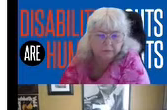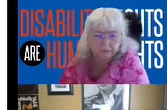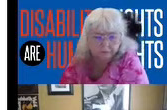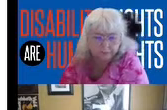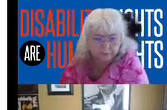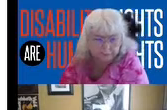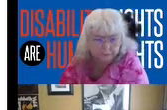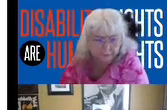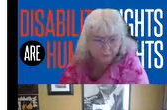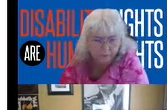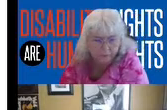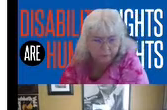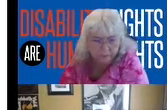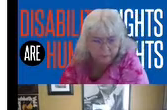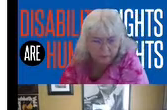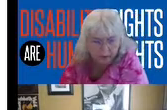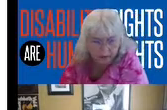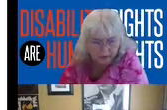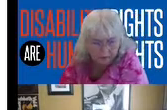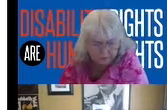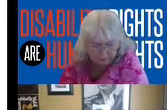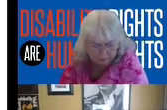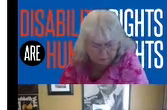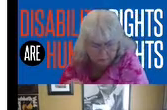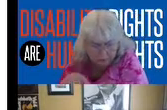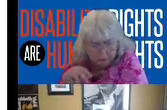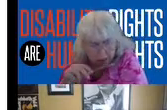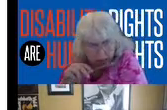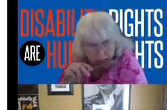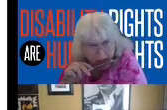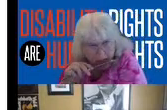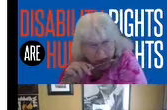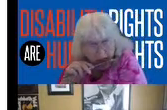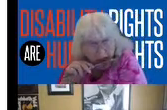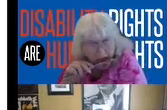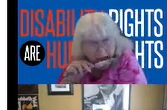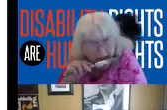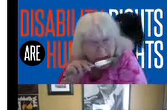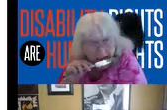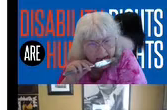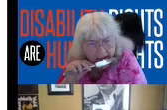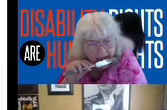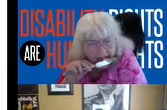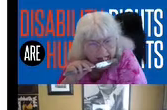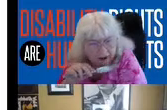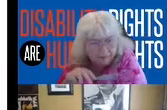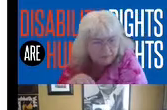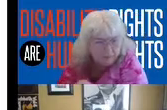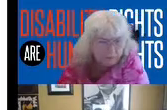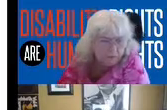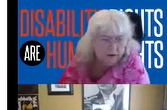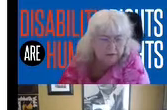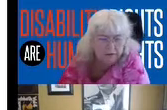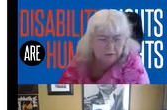35 years ago. So I was really happy to hear Silva's accent. It's wonderful.